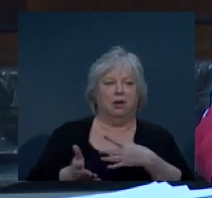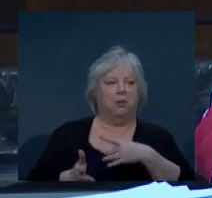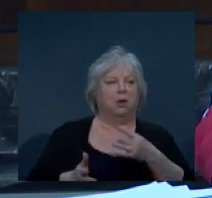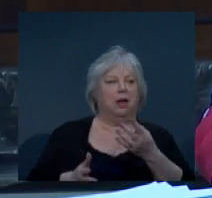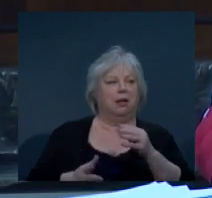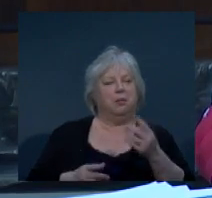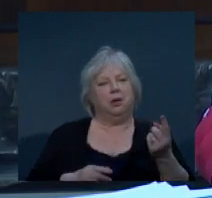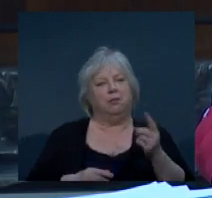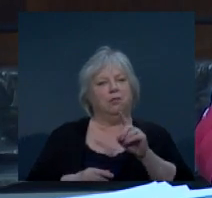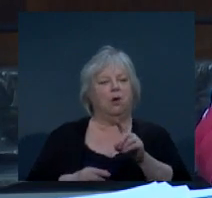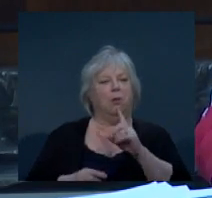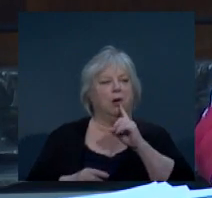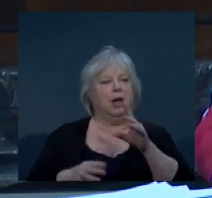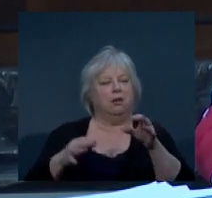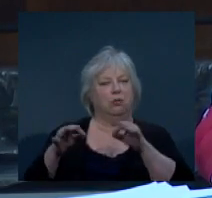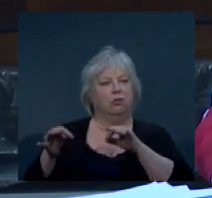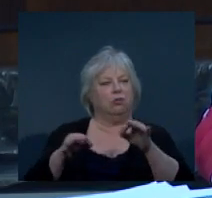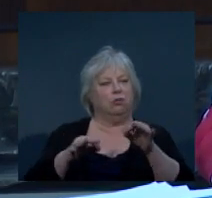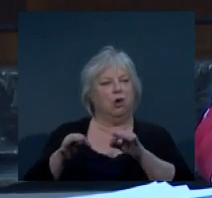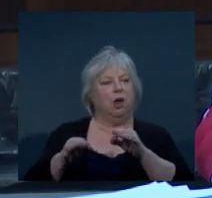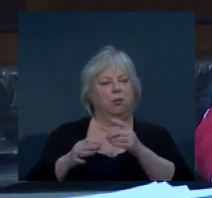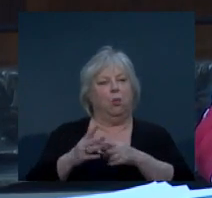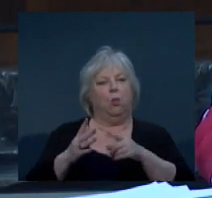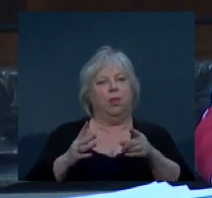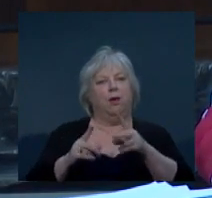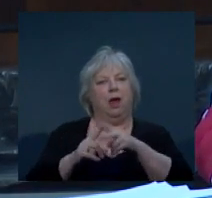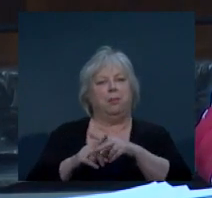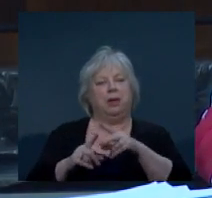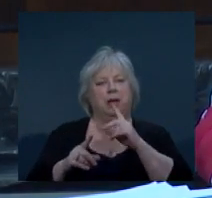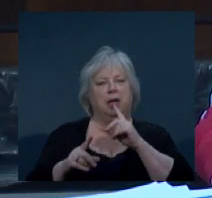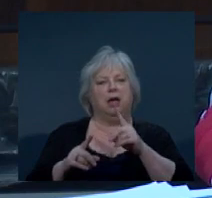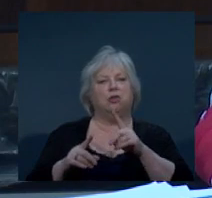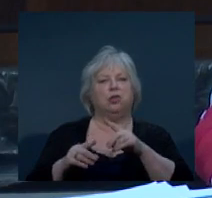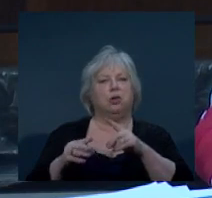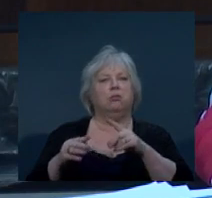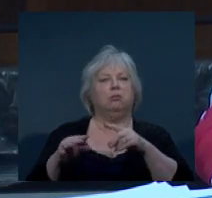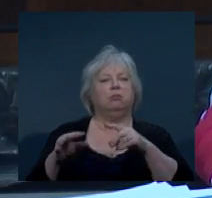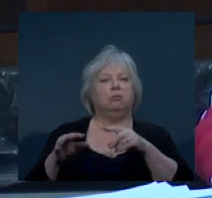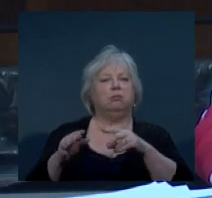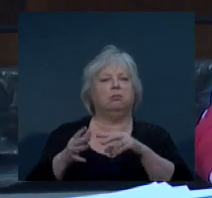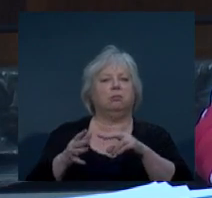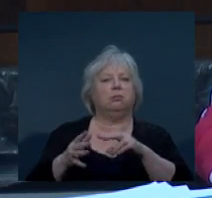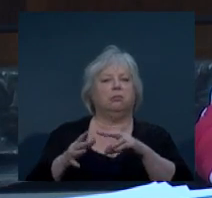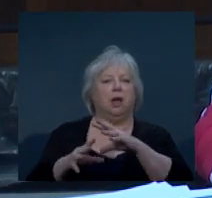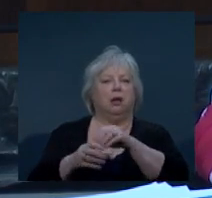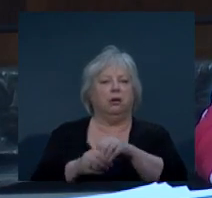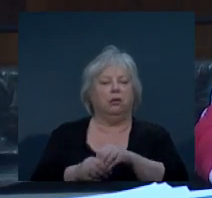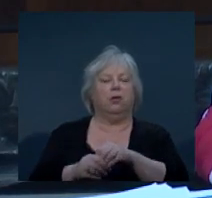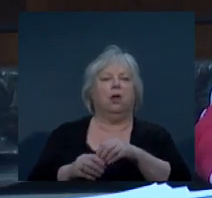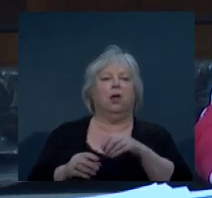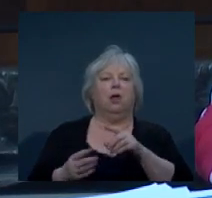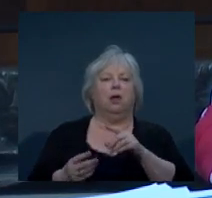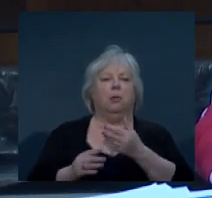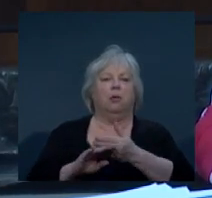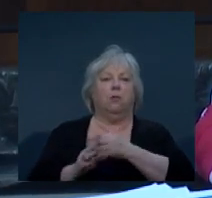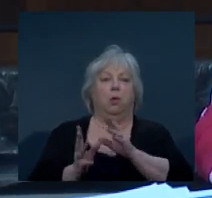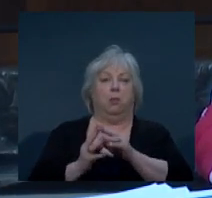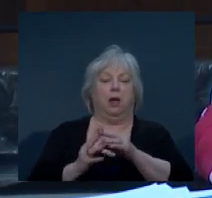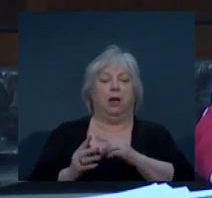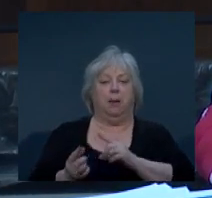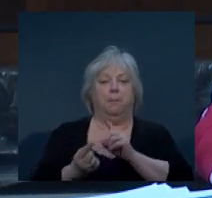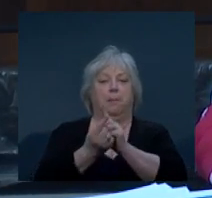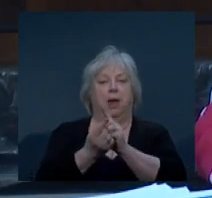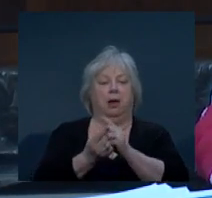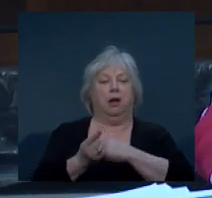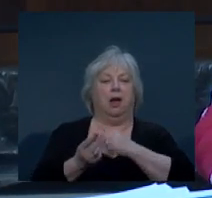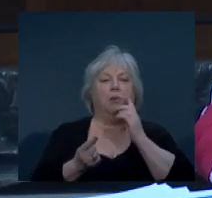them to come forward and describe what their application is. I met with them before the meeting, and I